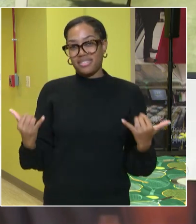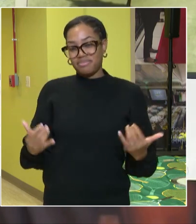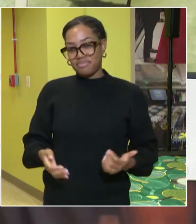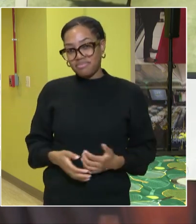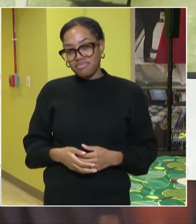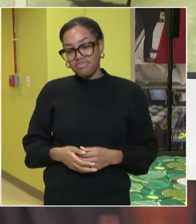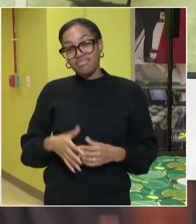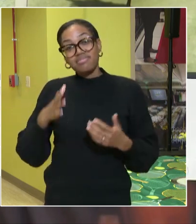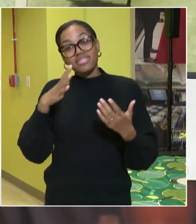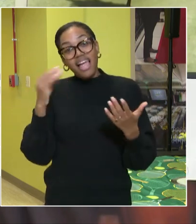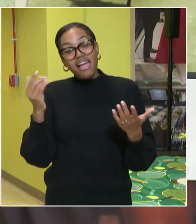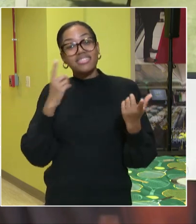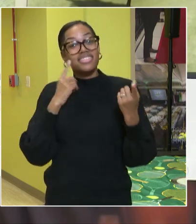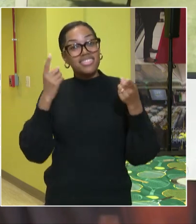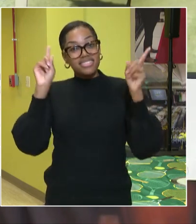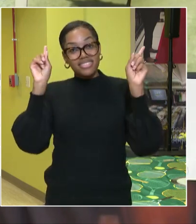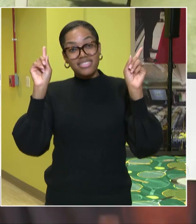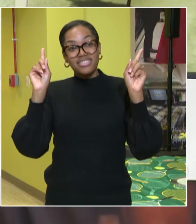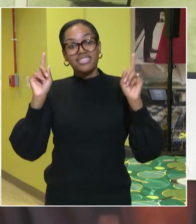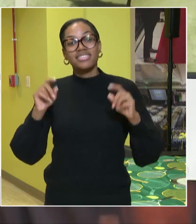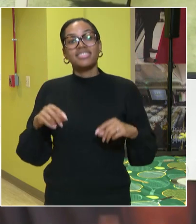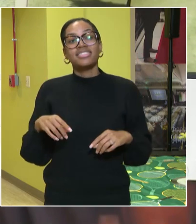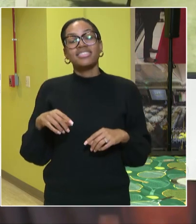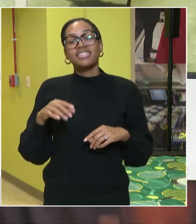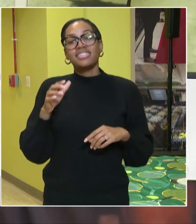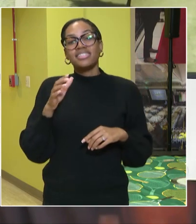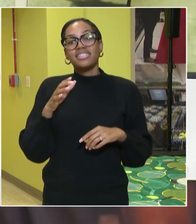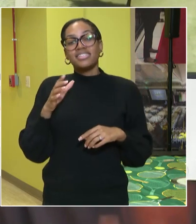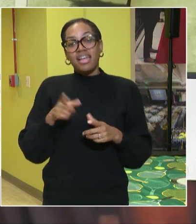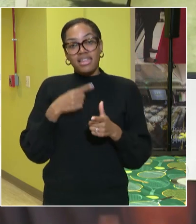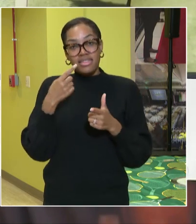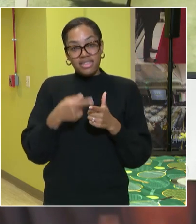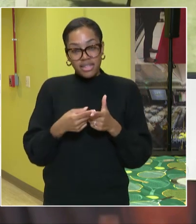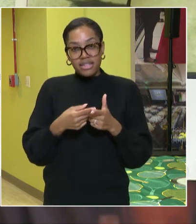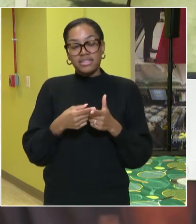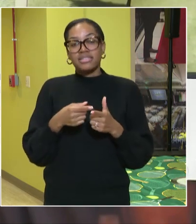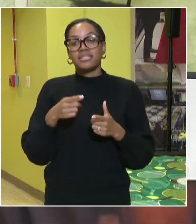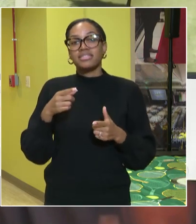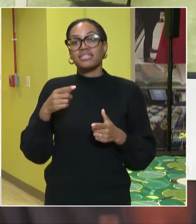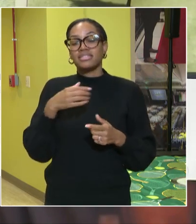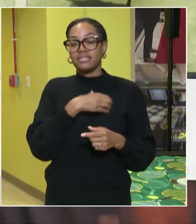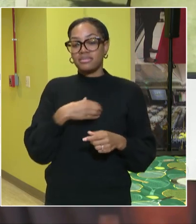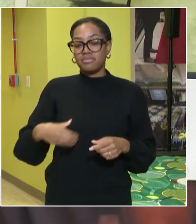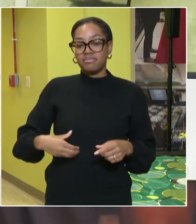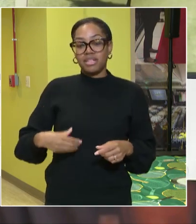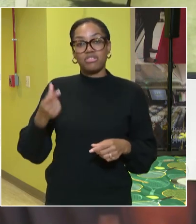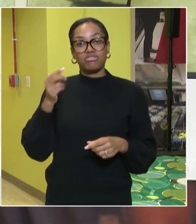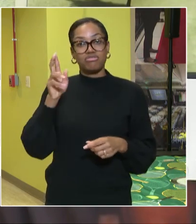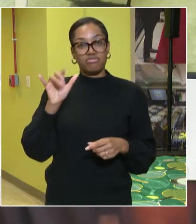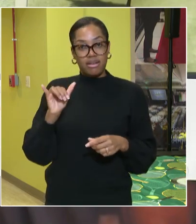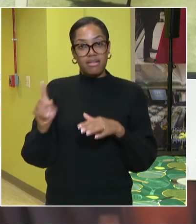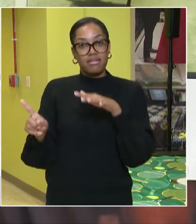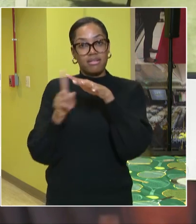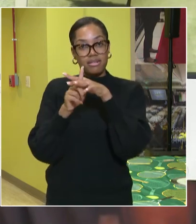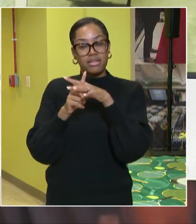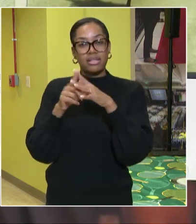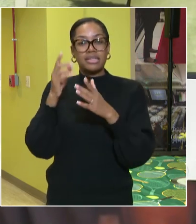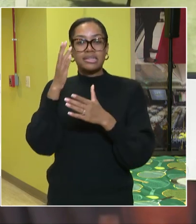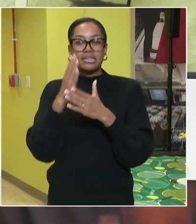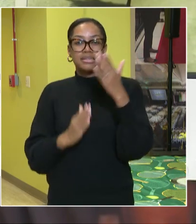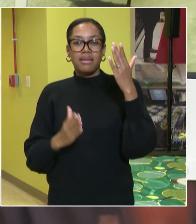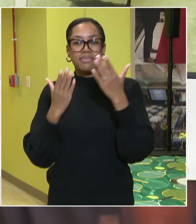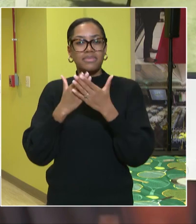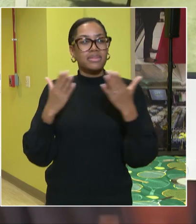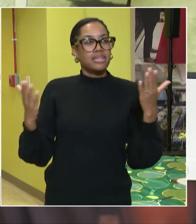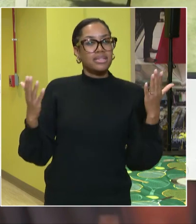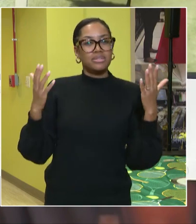And it was a success. And then Mayor Gray came along, and there was some bubbles that were falling apart. It